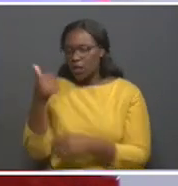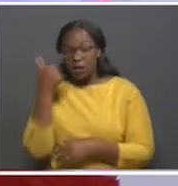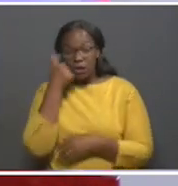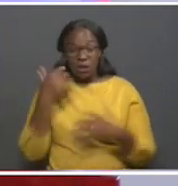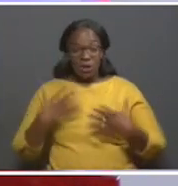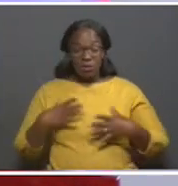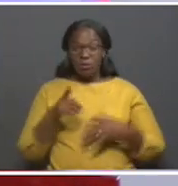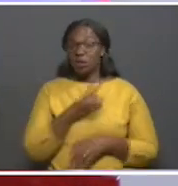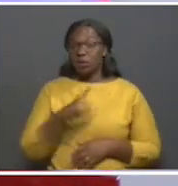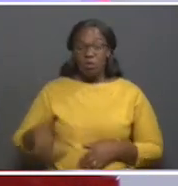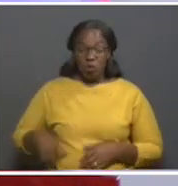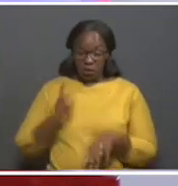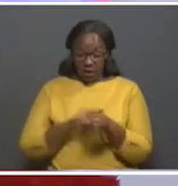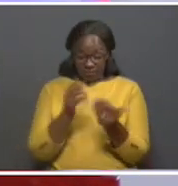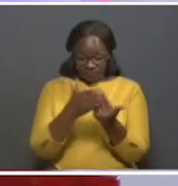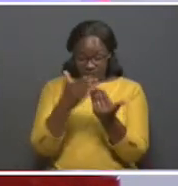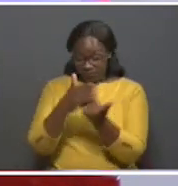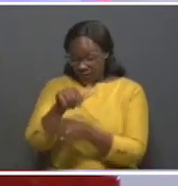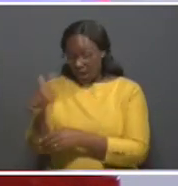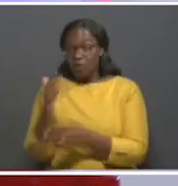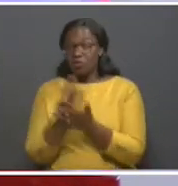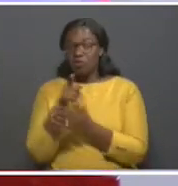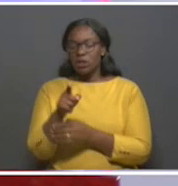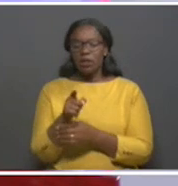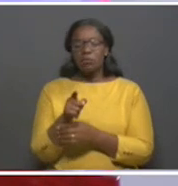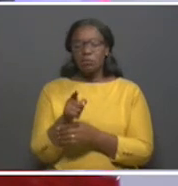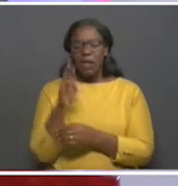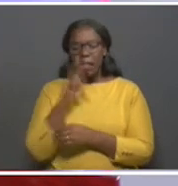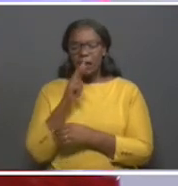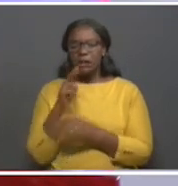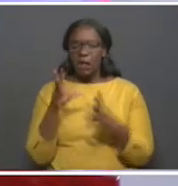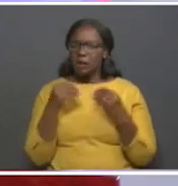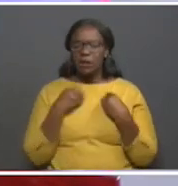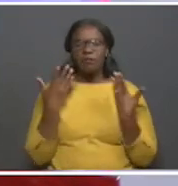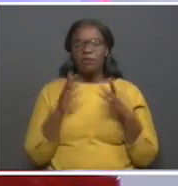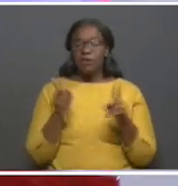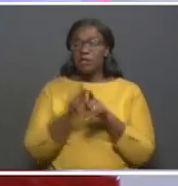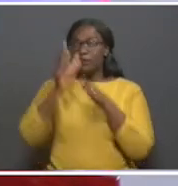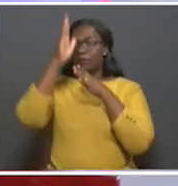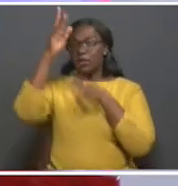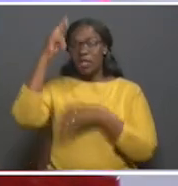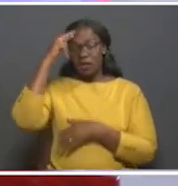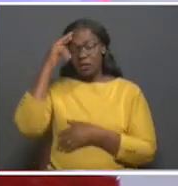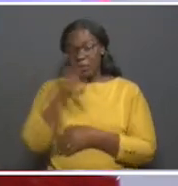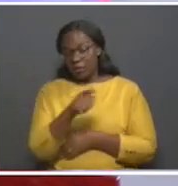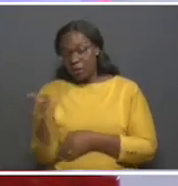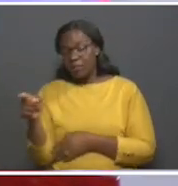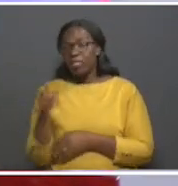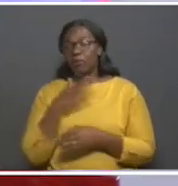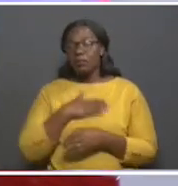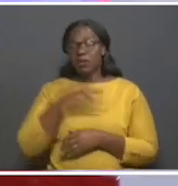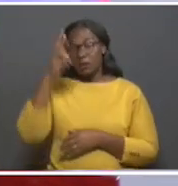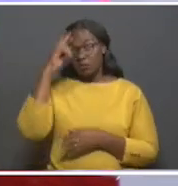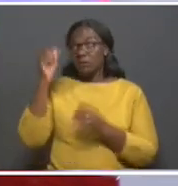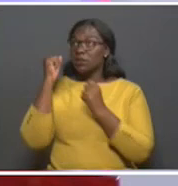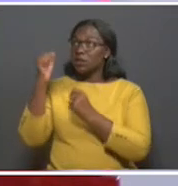And Lord, in so doing, they are placing themselves in harm's way. Father, remember them, Lord. Remember them with your